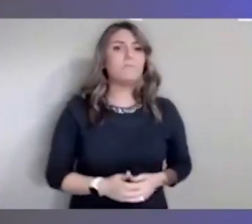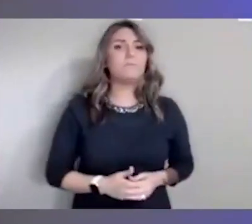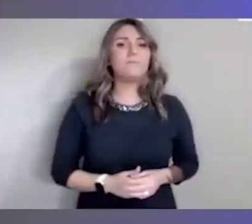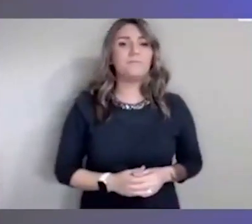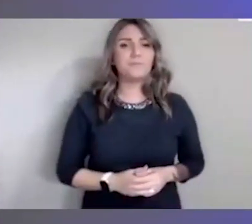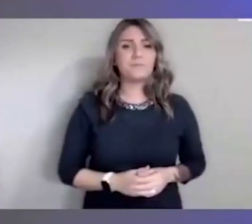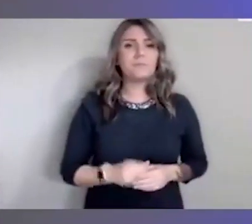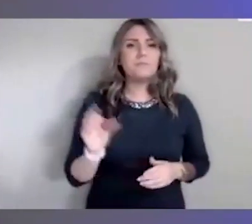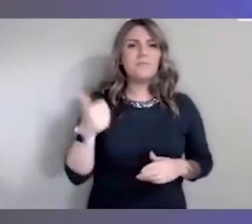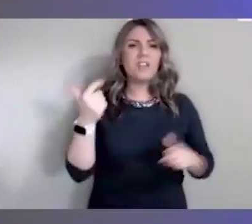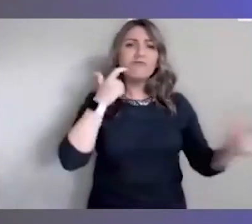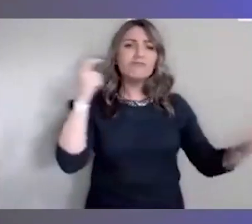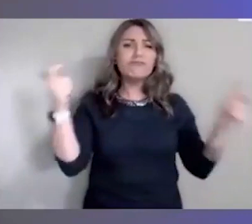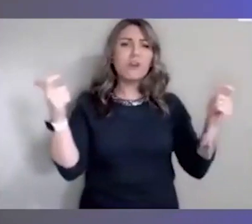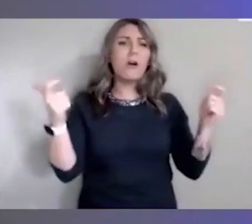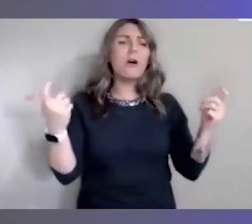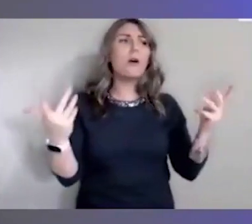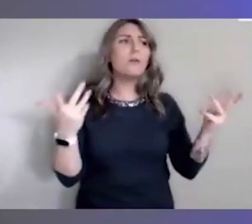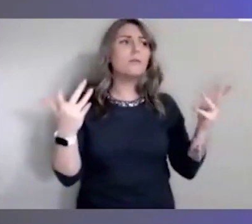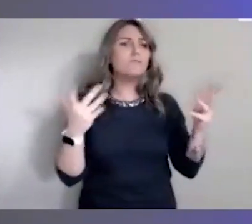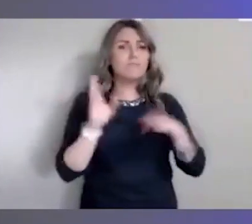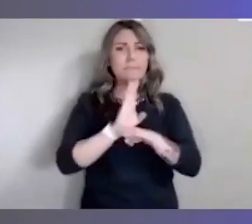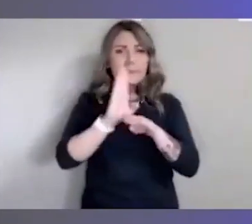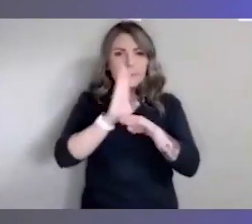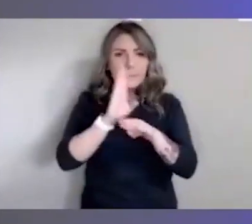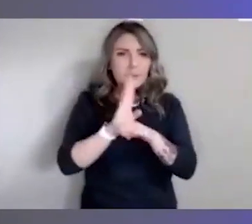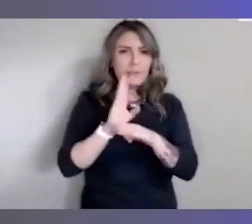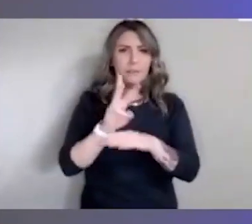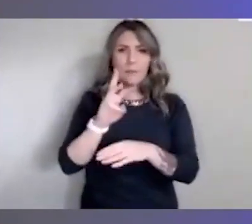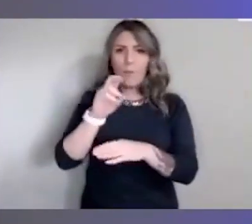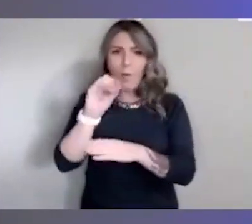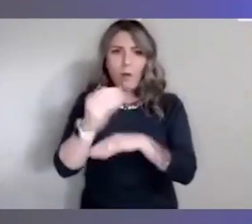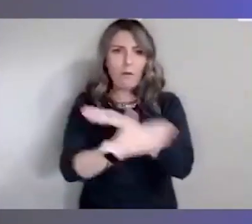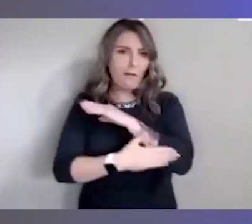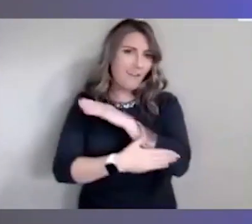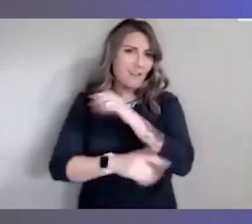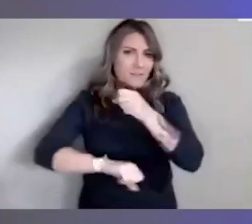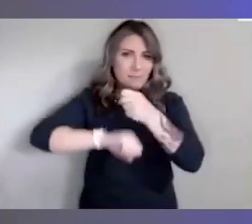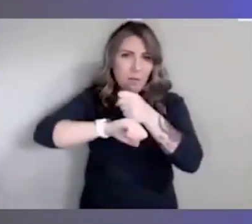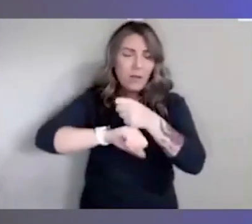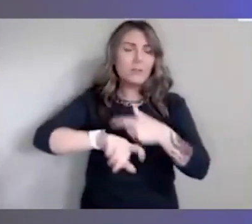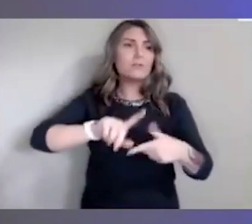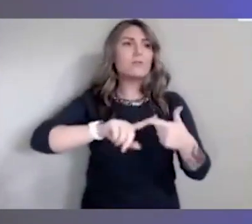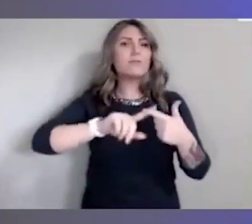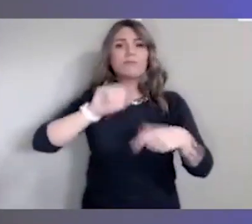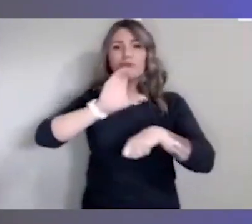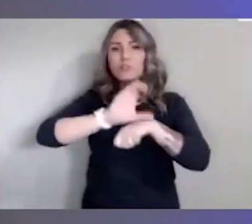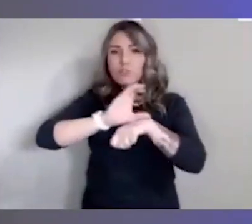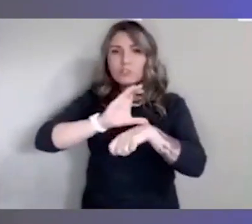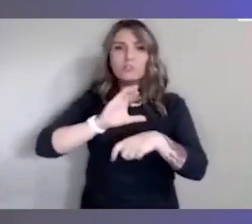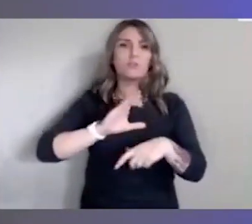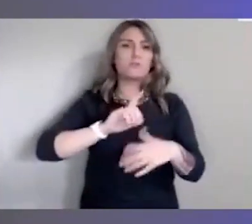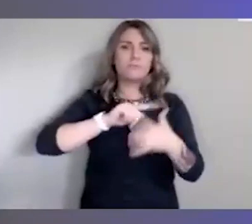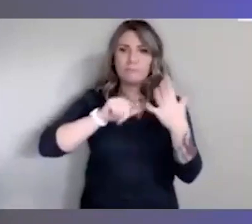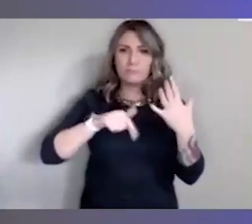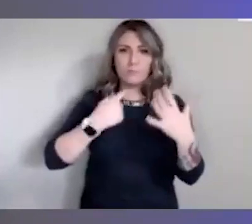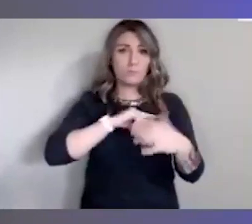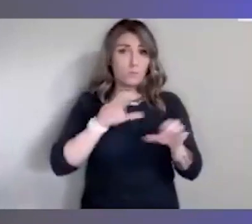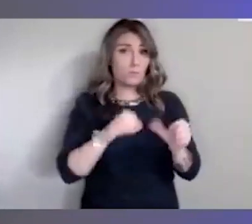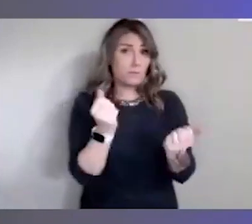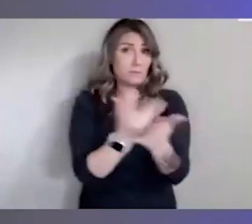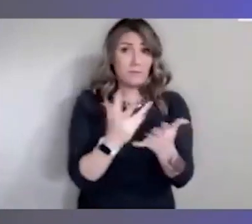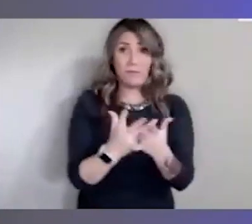large businesses in Wyandotte County sponsor those. Churches are doing this. So we're doing what we can.